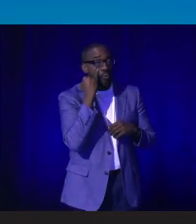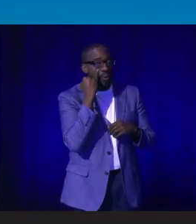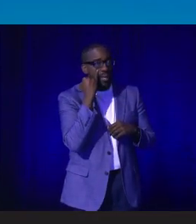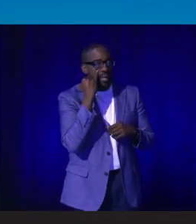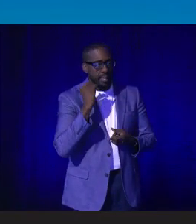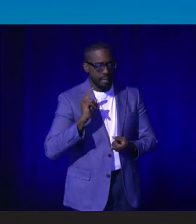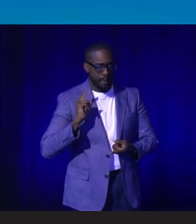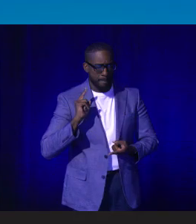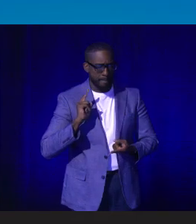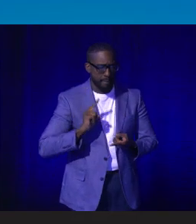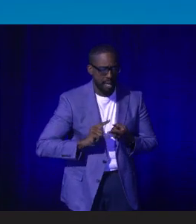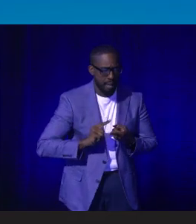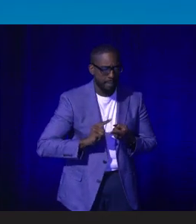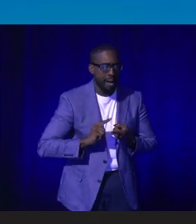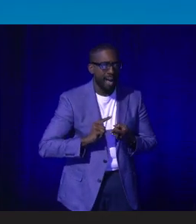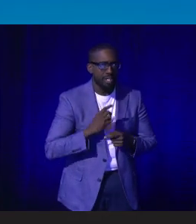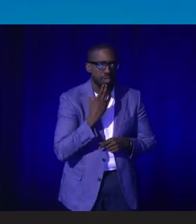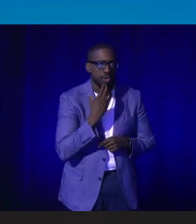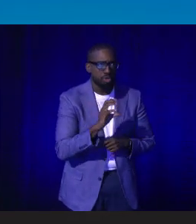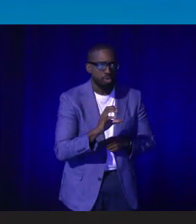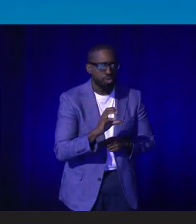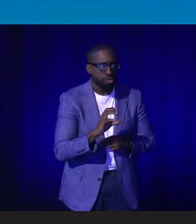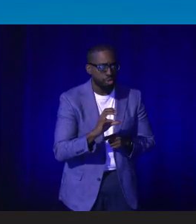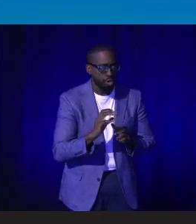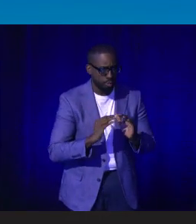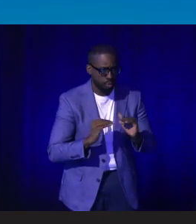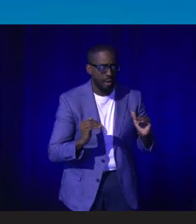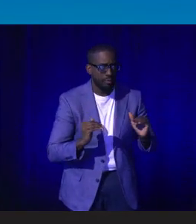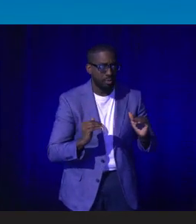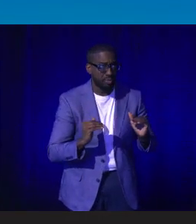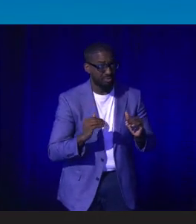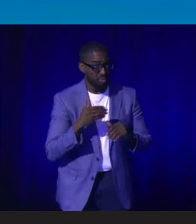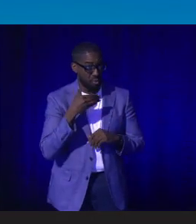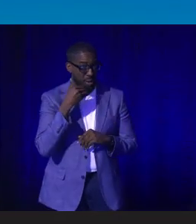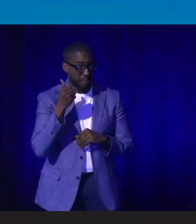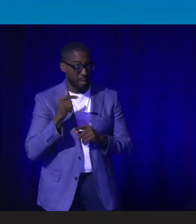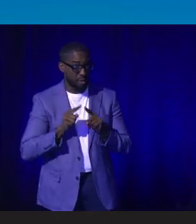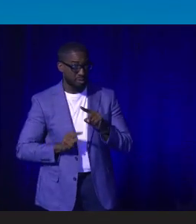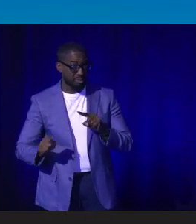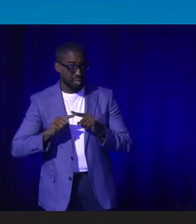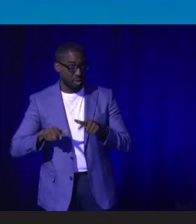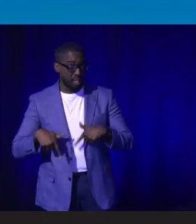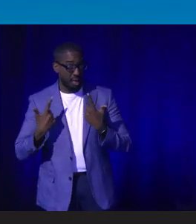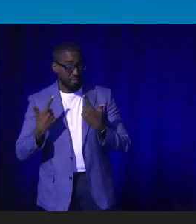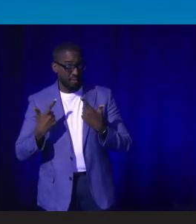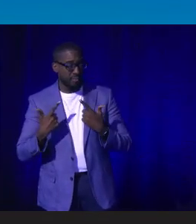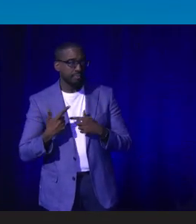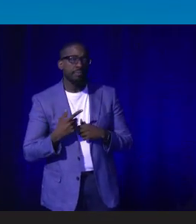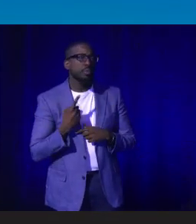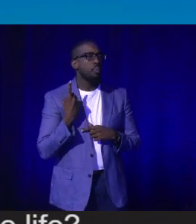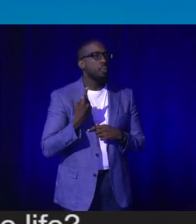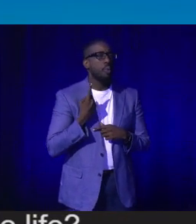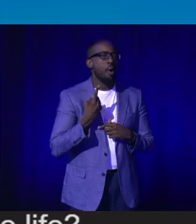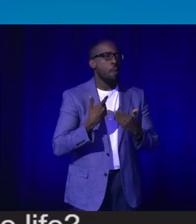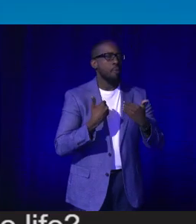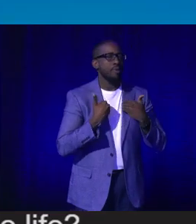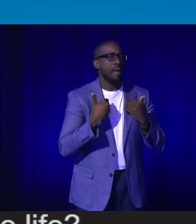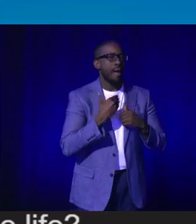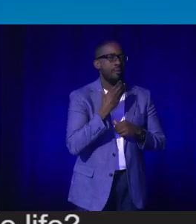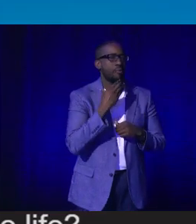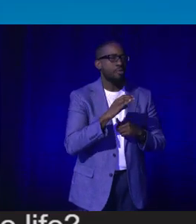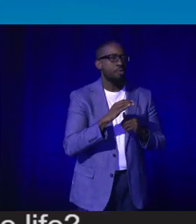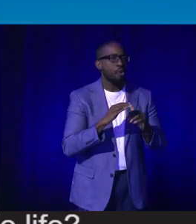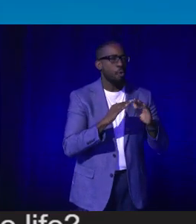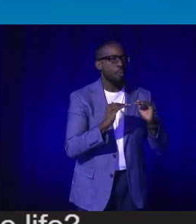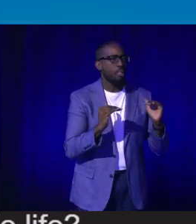gradient, would we actually get better cycle life? Because I think there's always thermal gradients. It will always cause degradation based on what